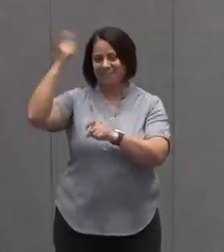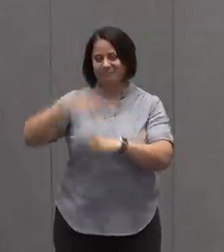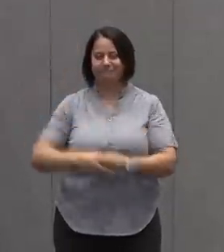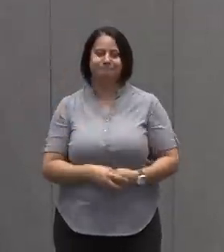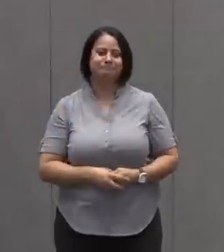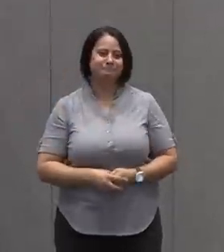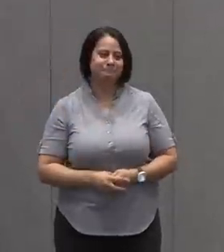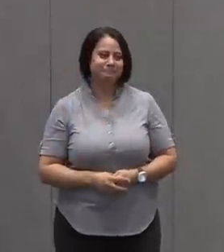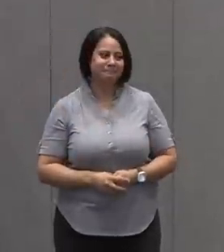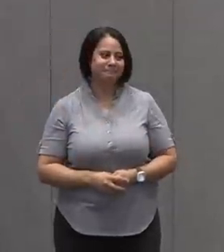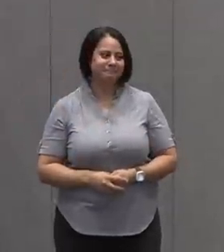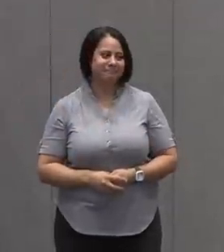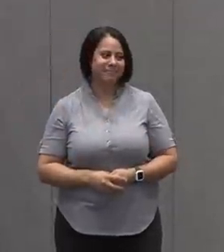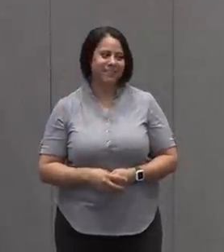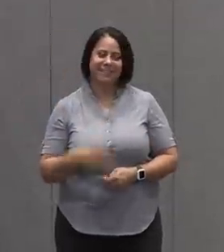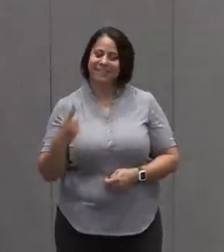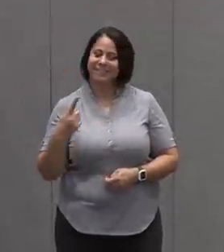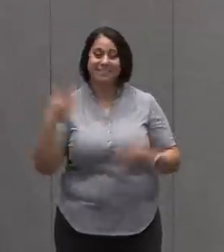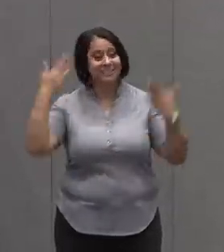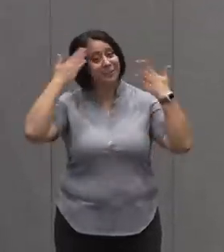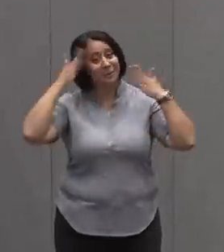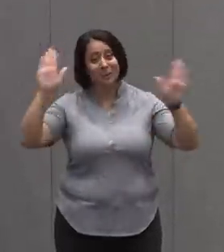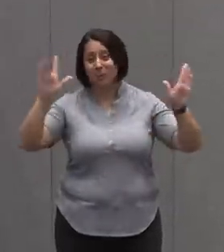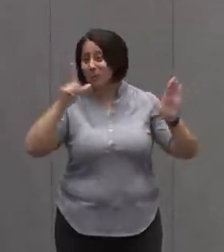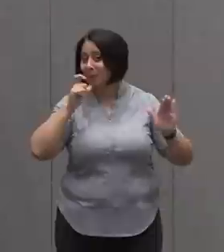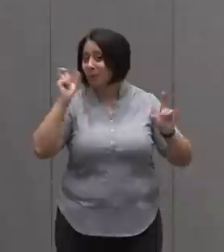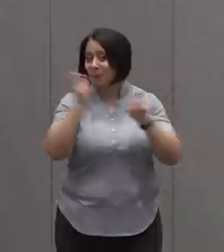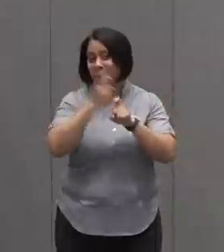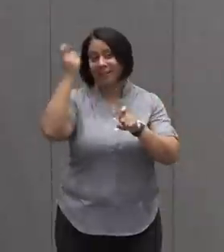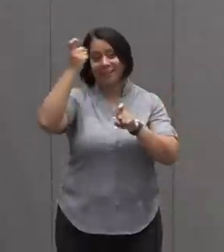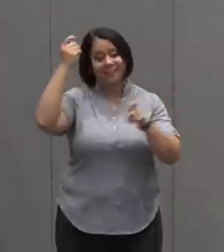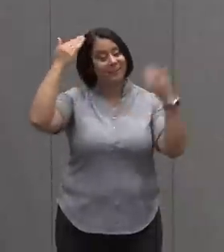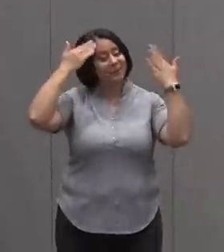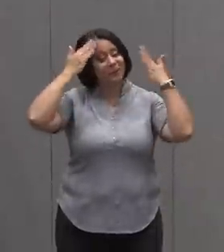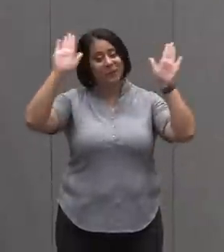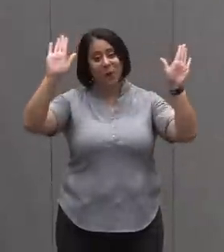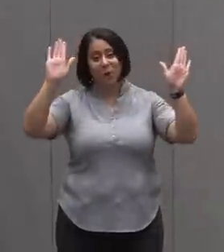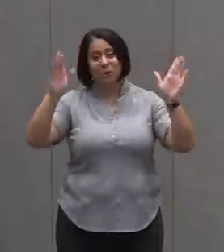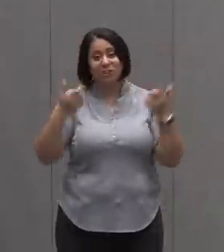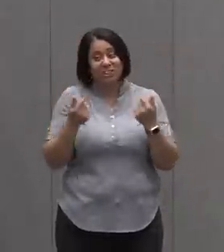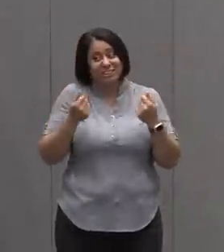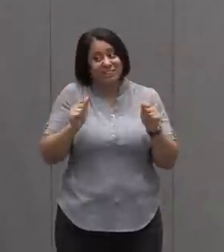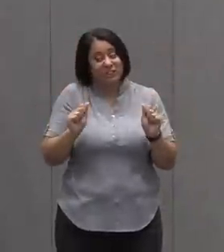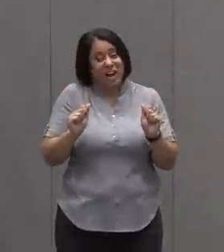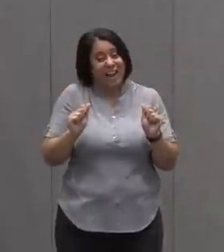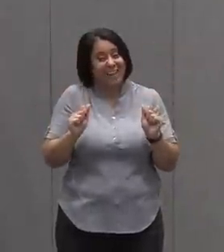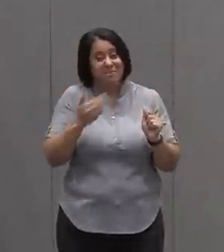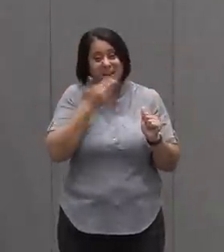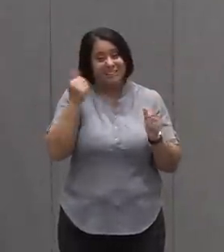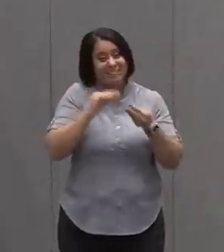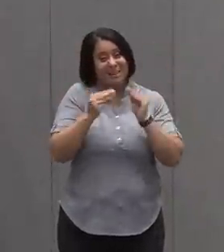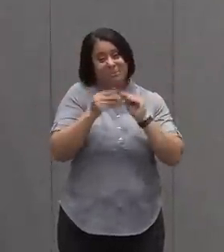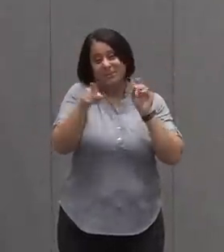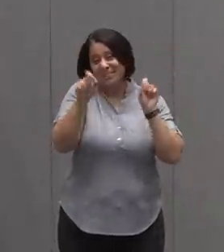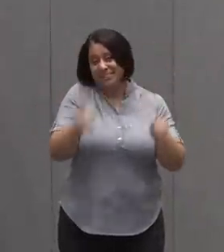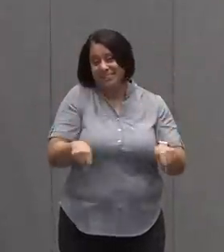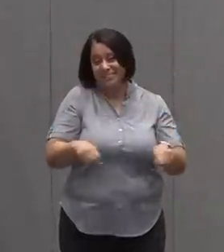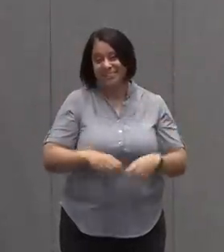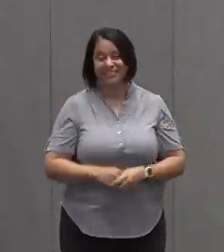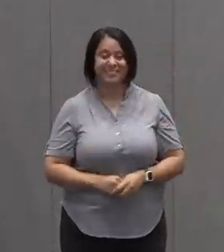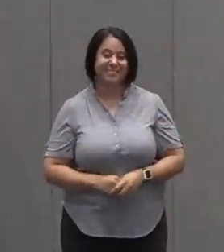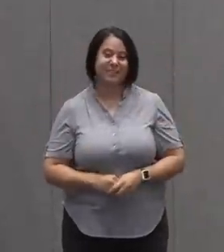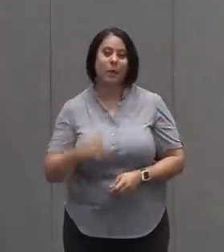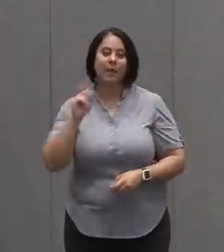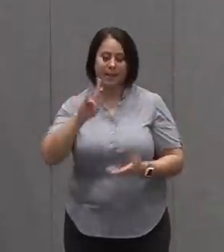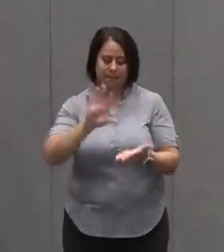one. So you really don't know who's going to win on that one. You just kind of make the best number that you can. All right, I picked